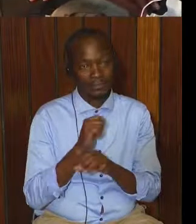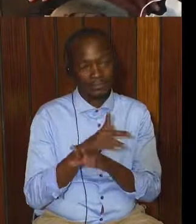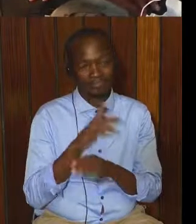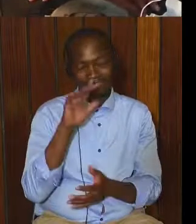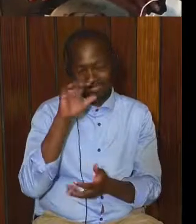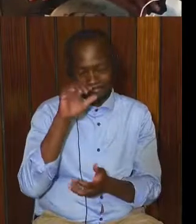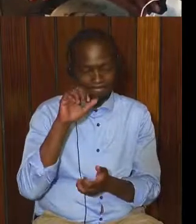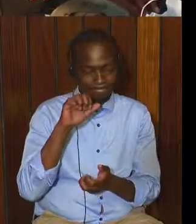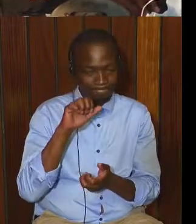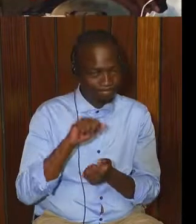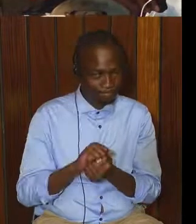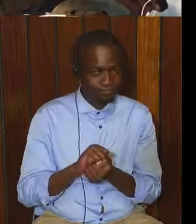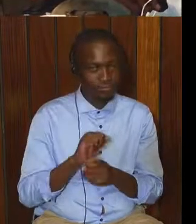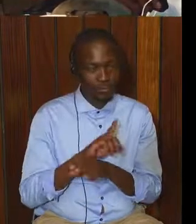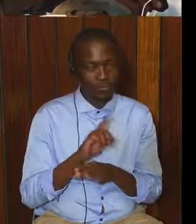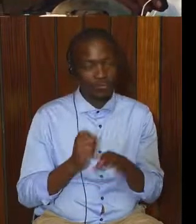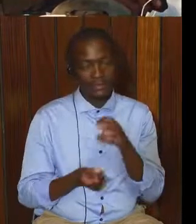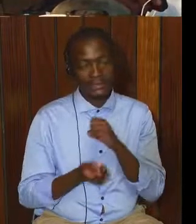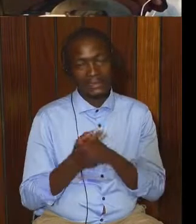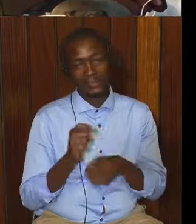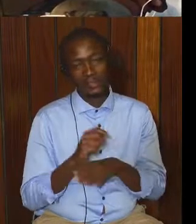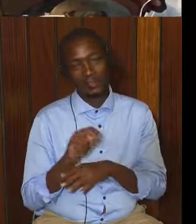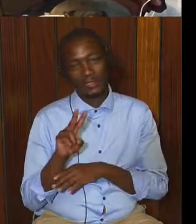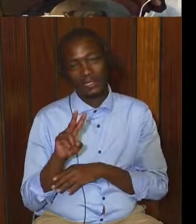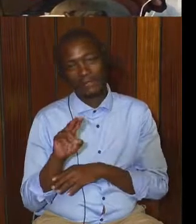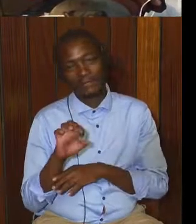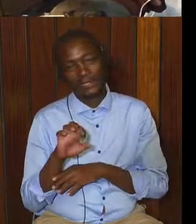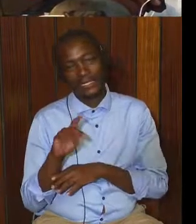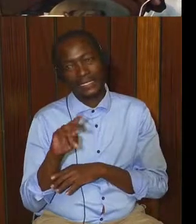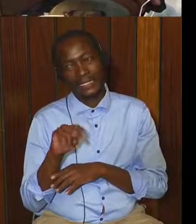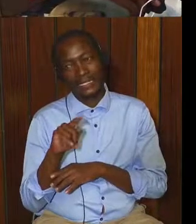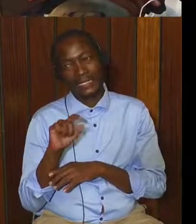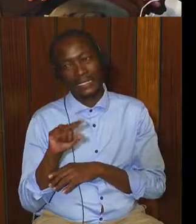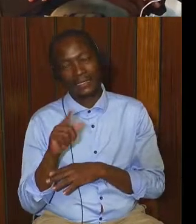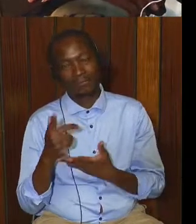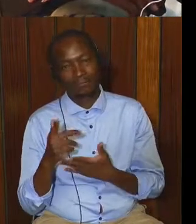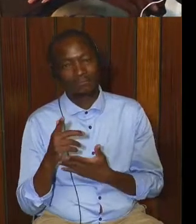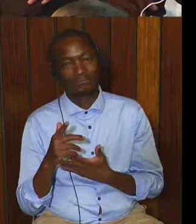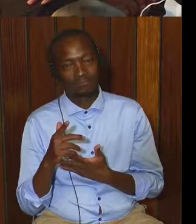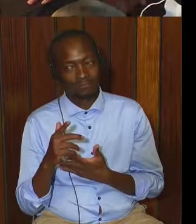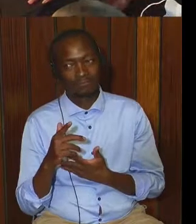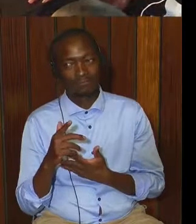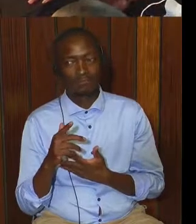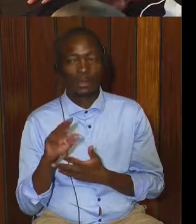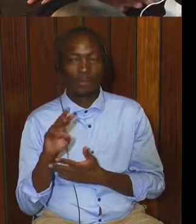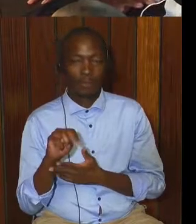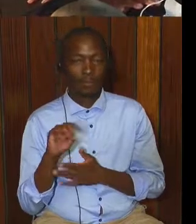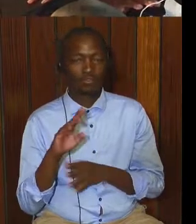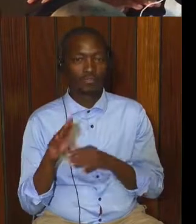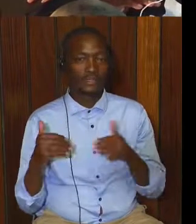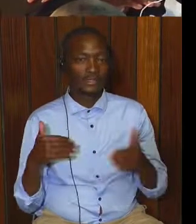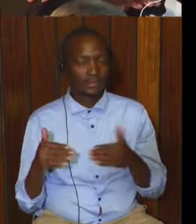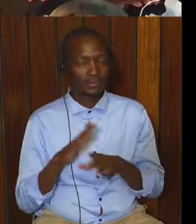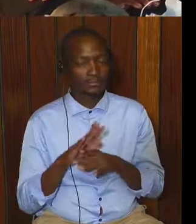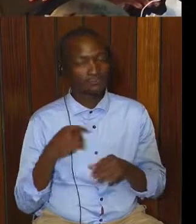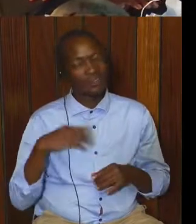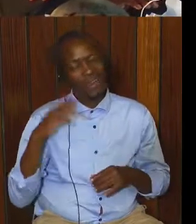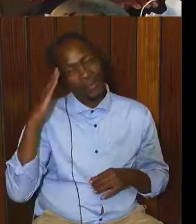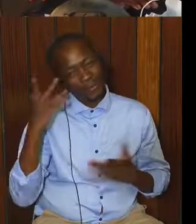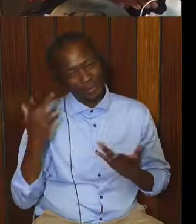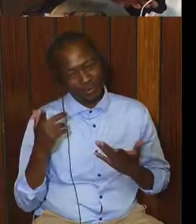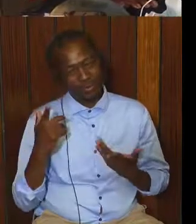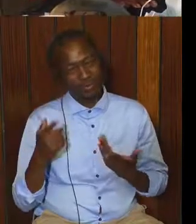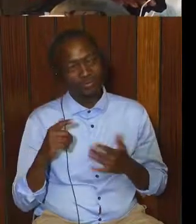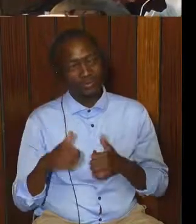of what is happening on the Vereeniging Intermodal facility, we know that there is challenges there. Project